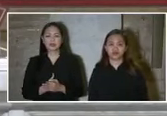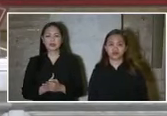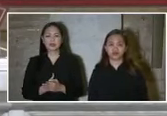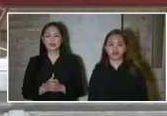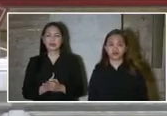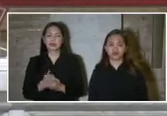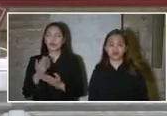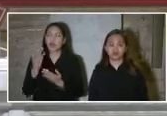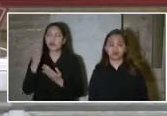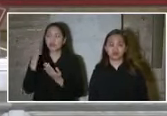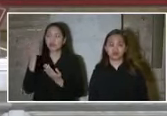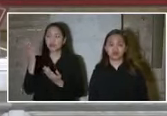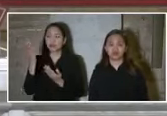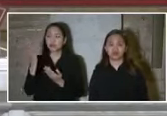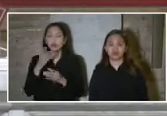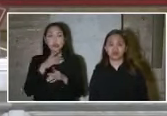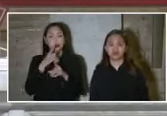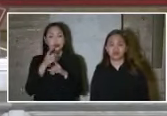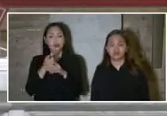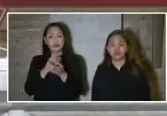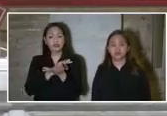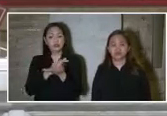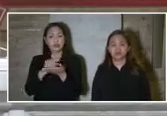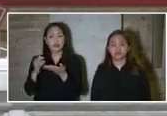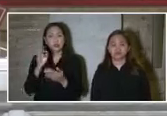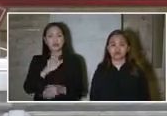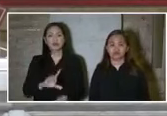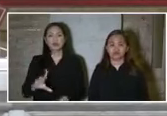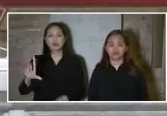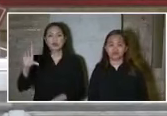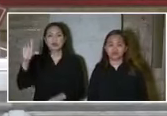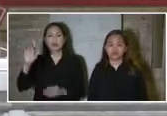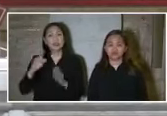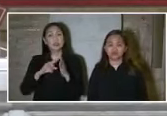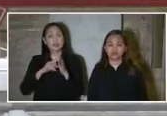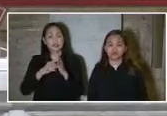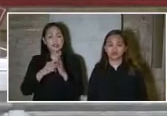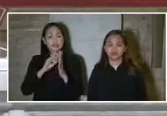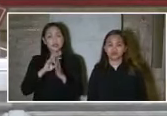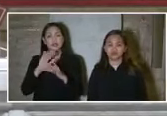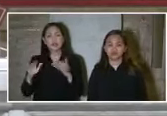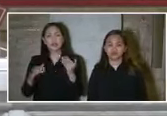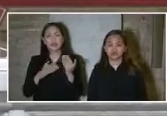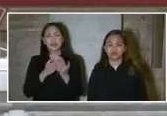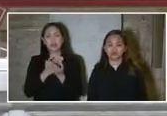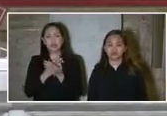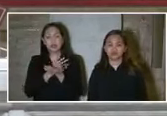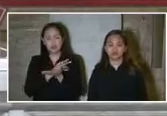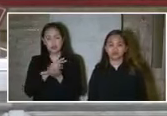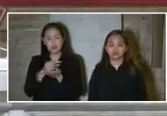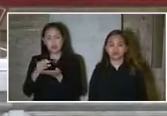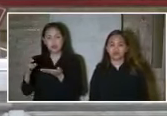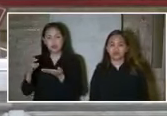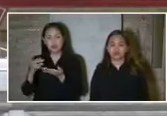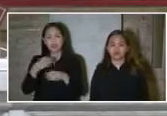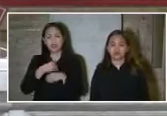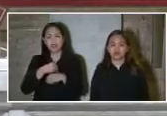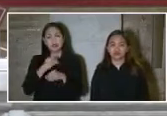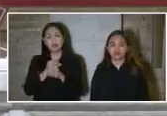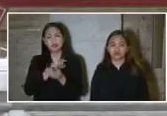You are indeed holy, O Lord, the fount of all holiness. Make